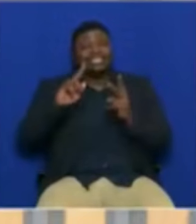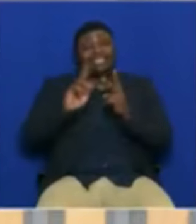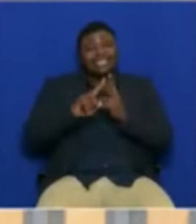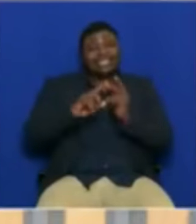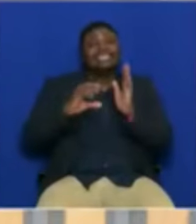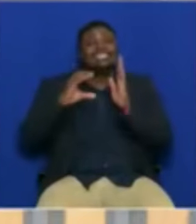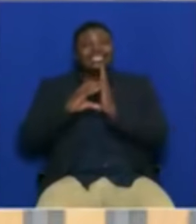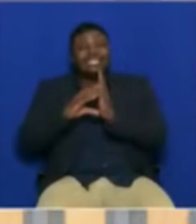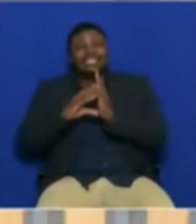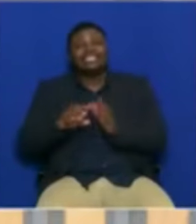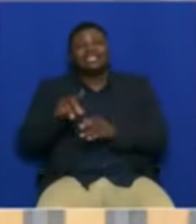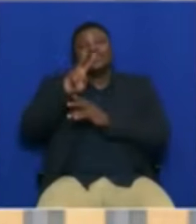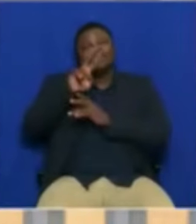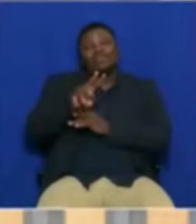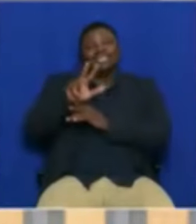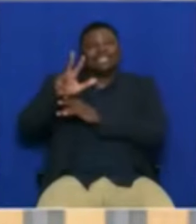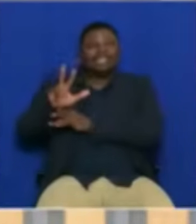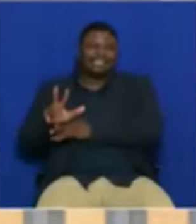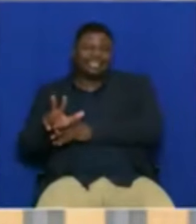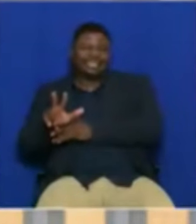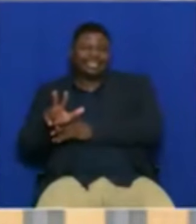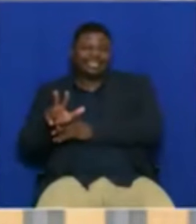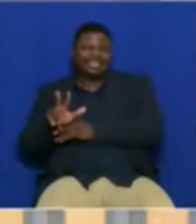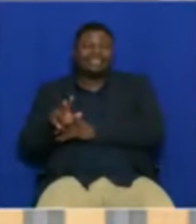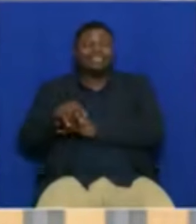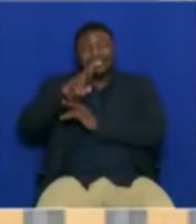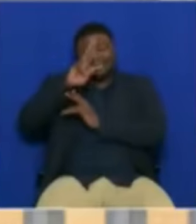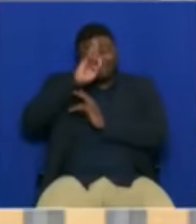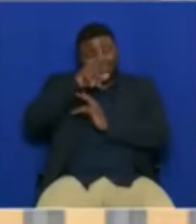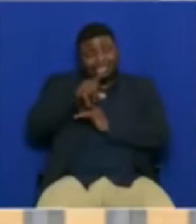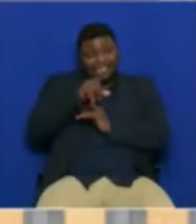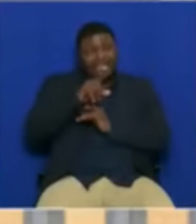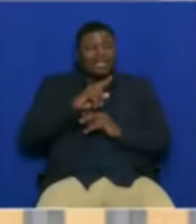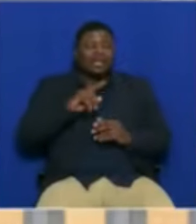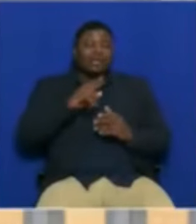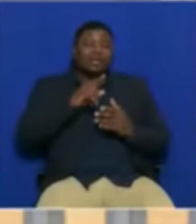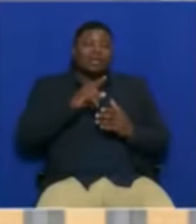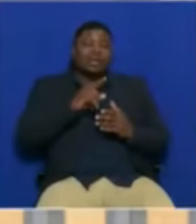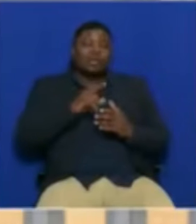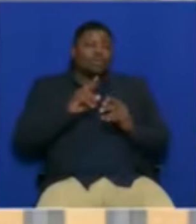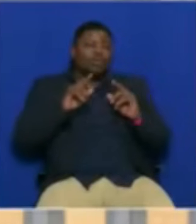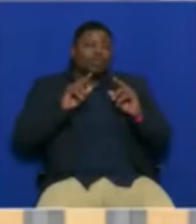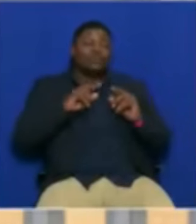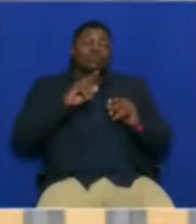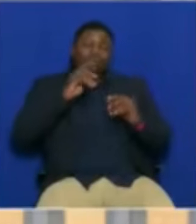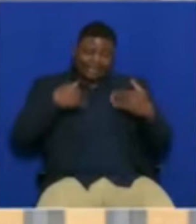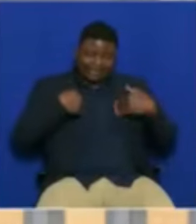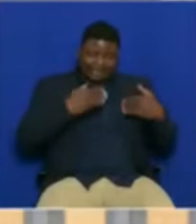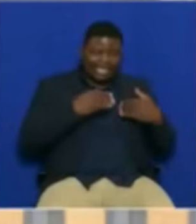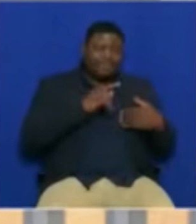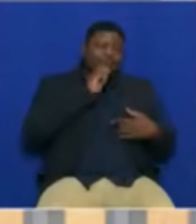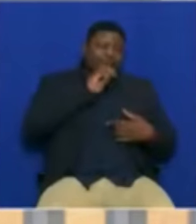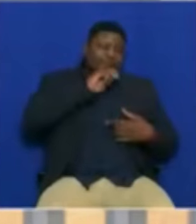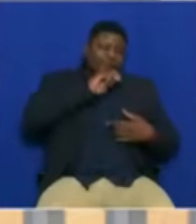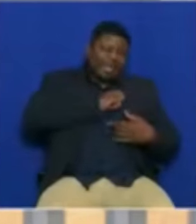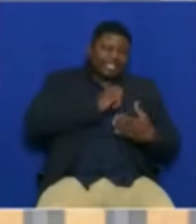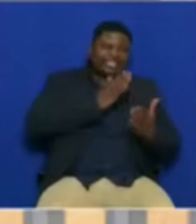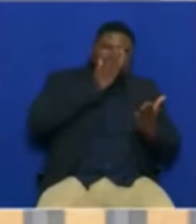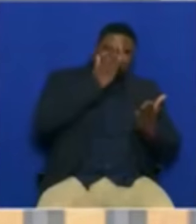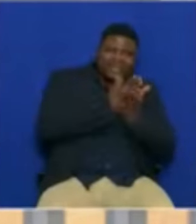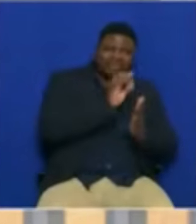facts lead you to the conclusion, and not the other way around. You repeatedly start with a